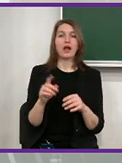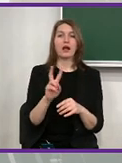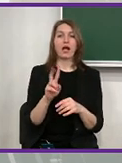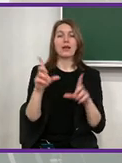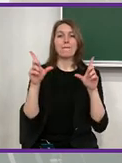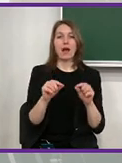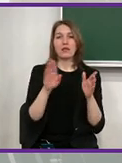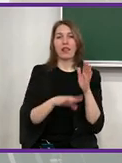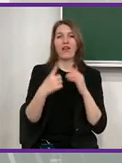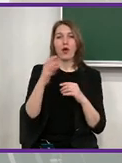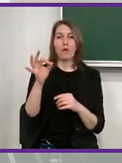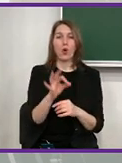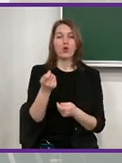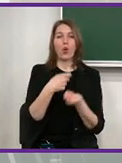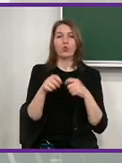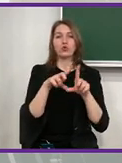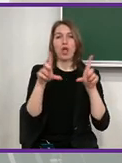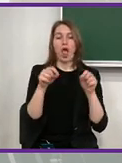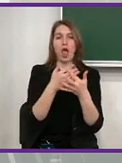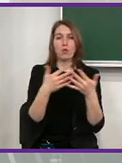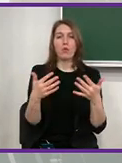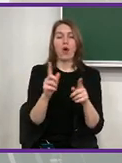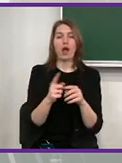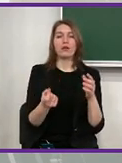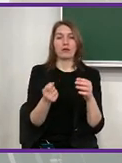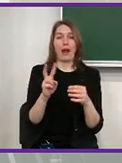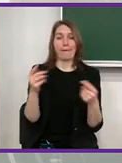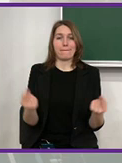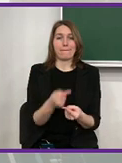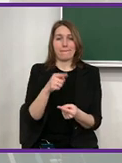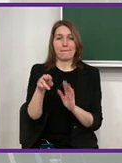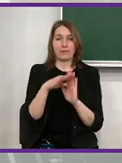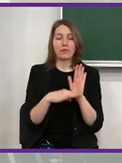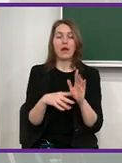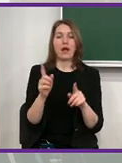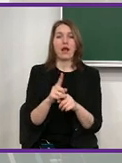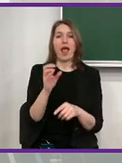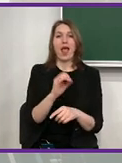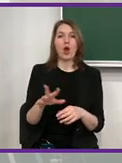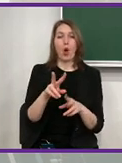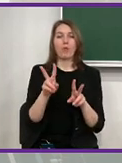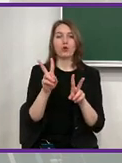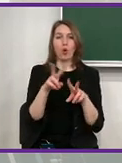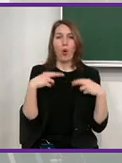the situation is very similar. They have less than 1% of companies that will be